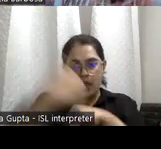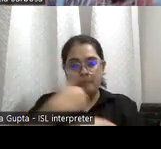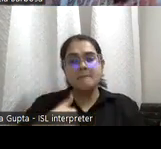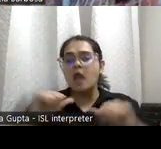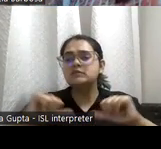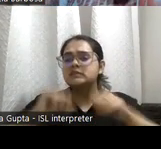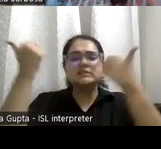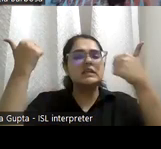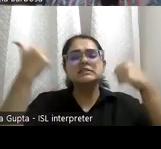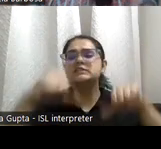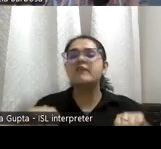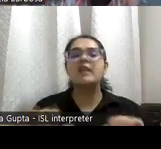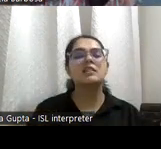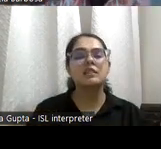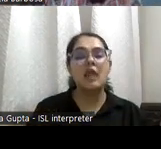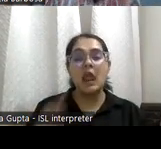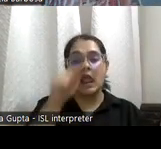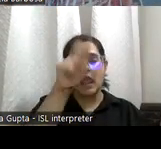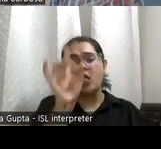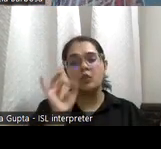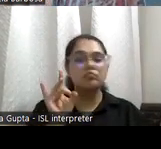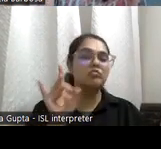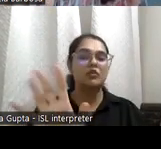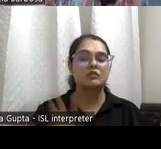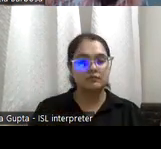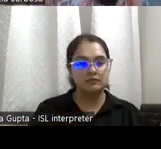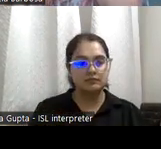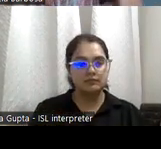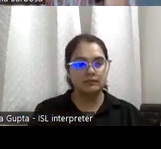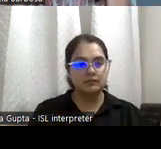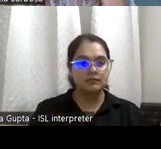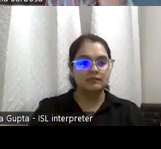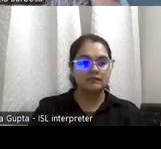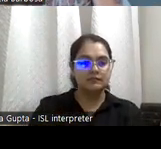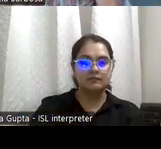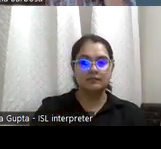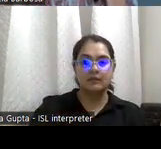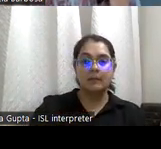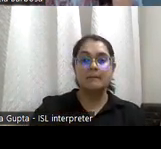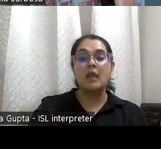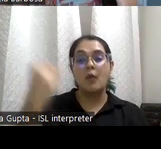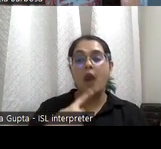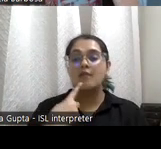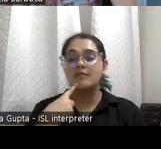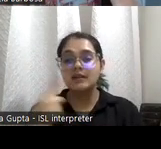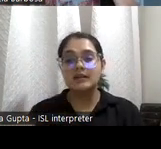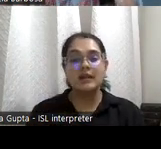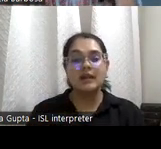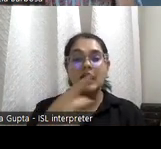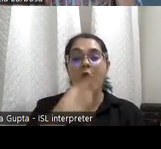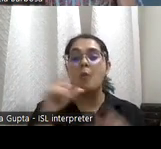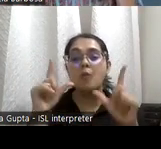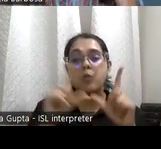please. So I try to convey that with these four words,